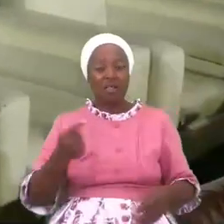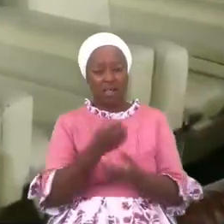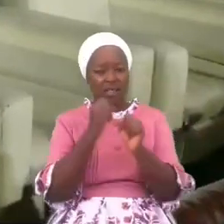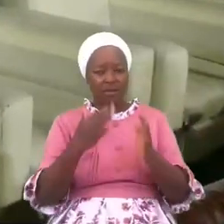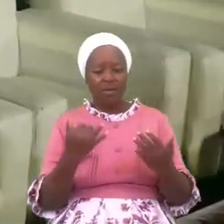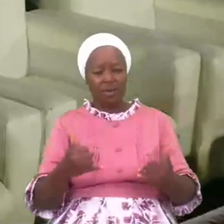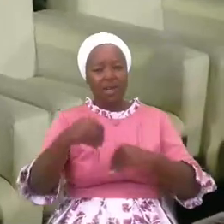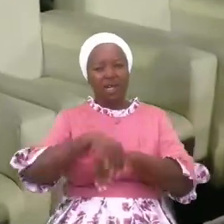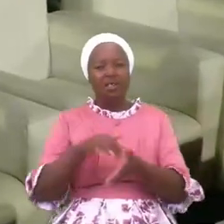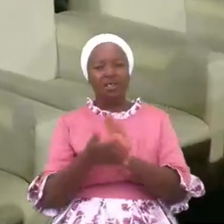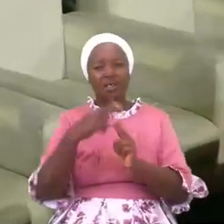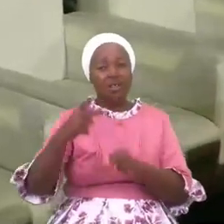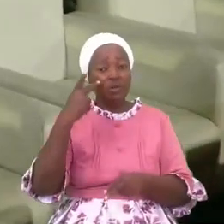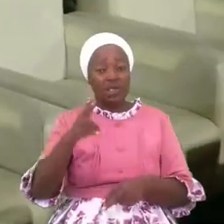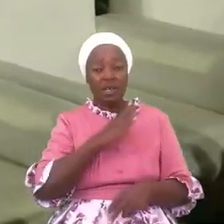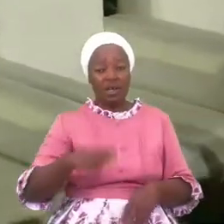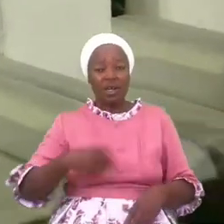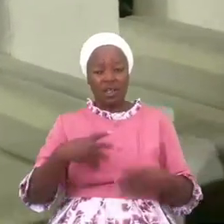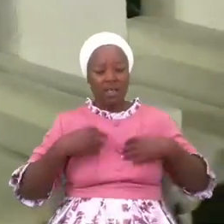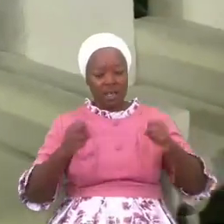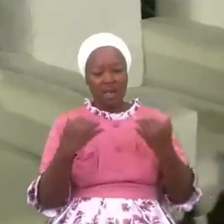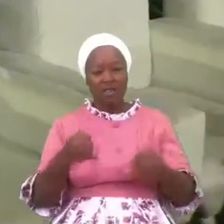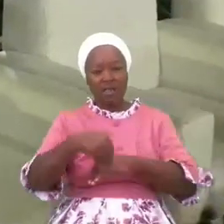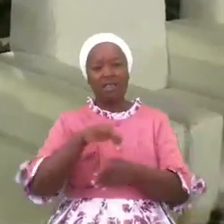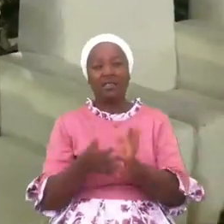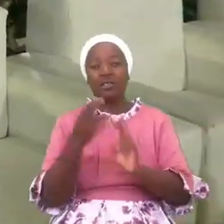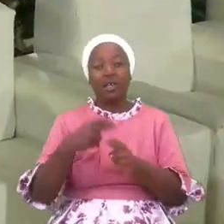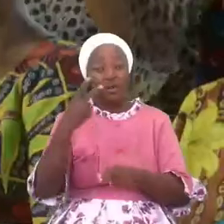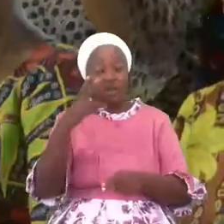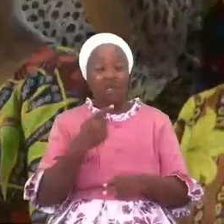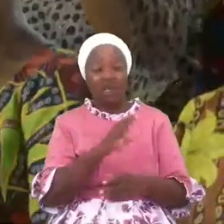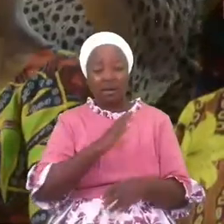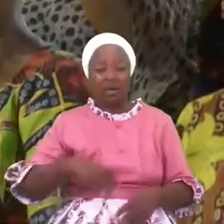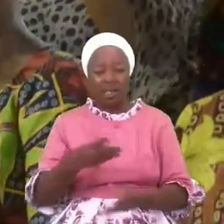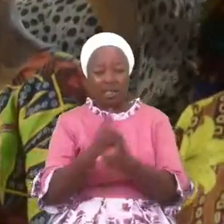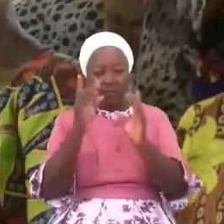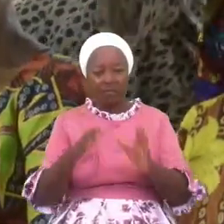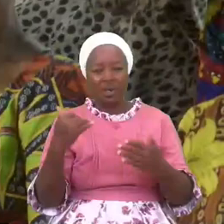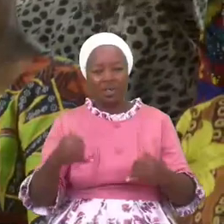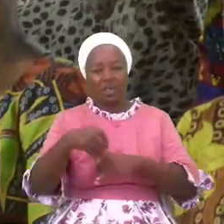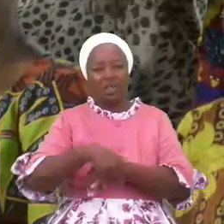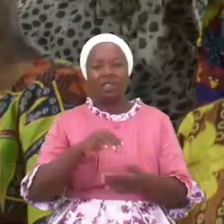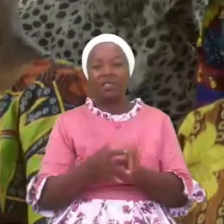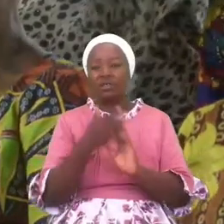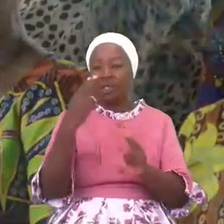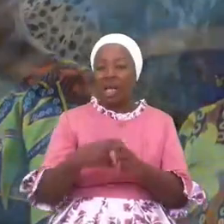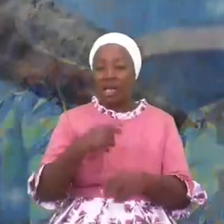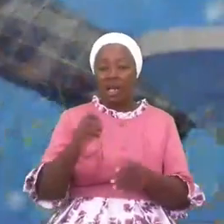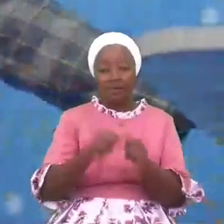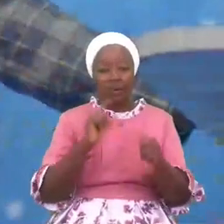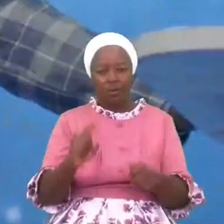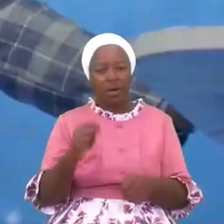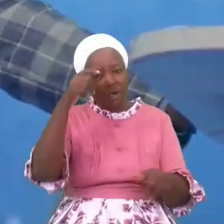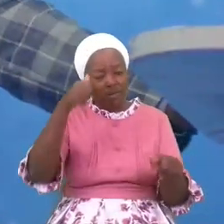the deliverer tonight. And everyone, remember, who has believed our report, and to whom is